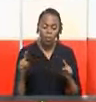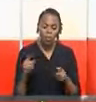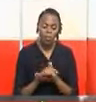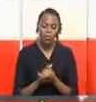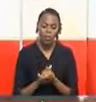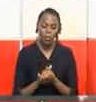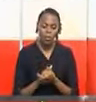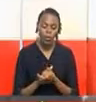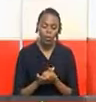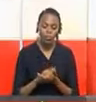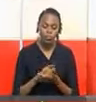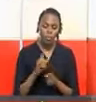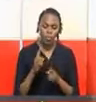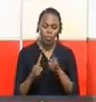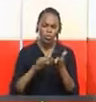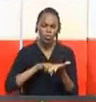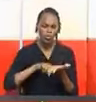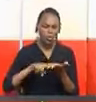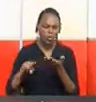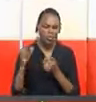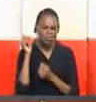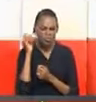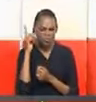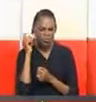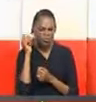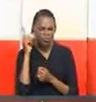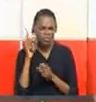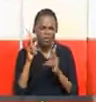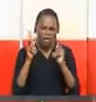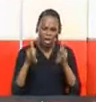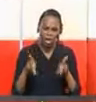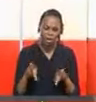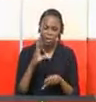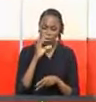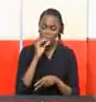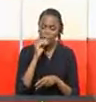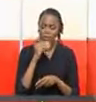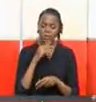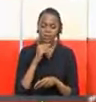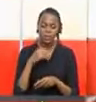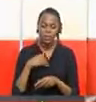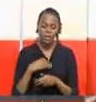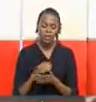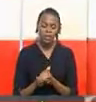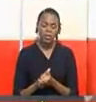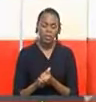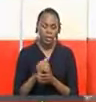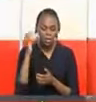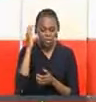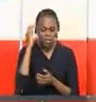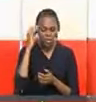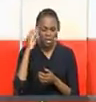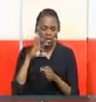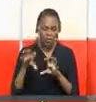going through the week and understanding what people said about my dad, it makes perfect sense for two reasons.